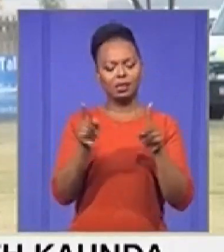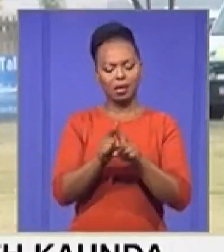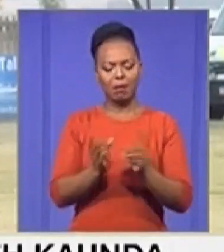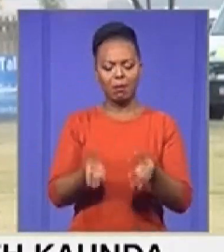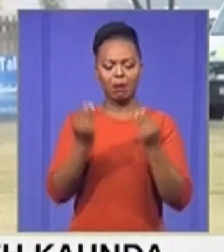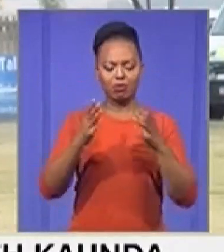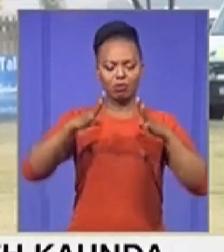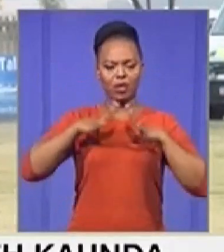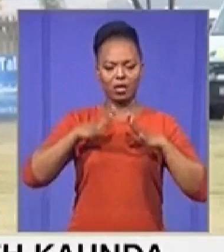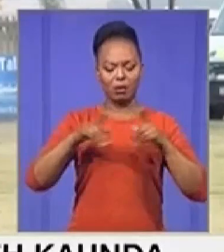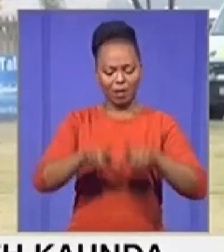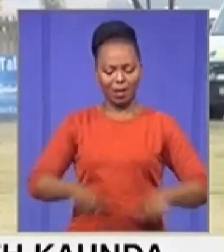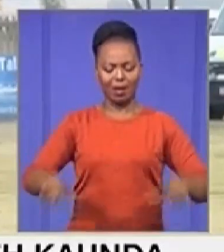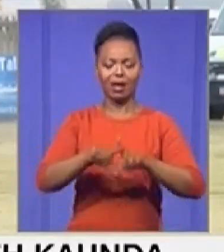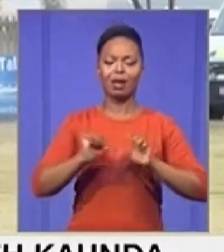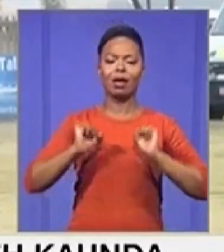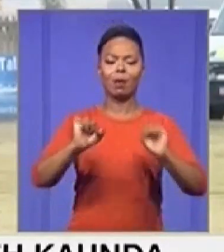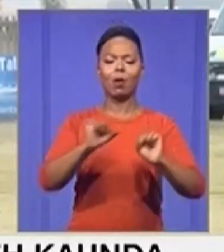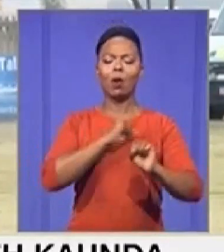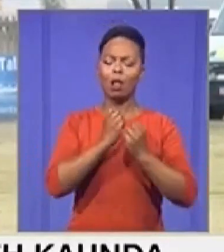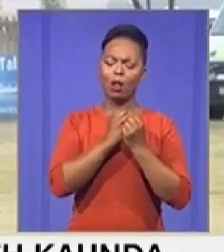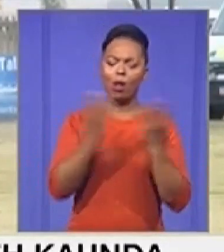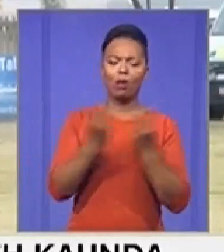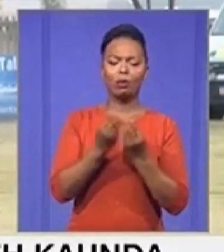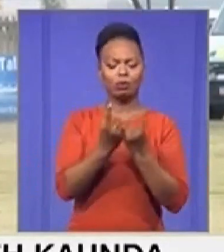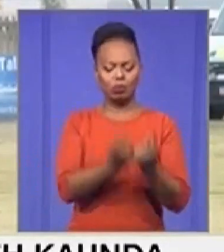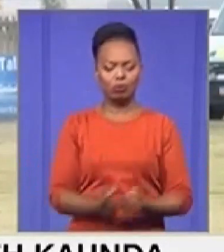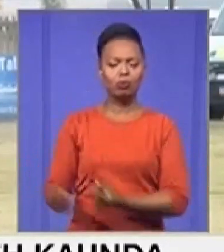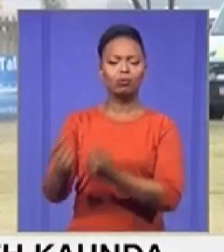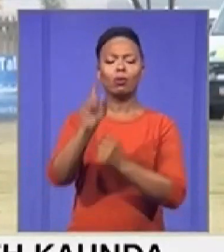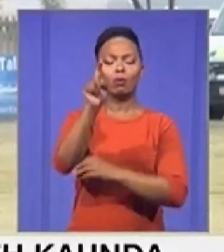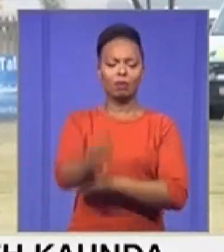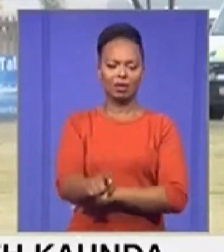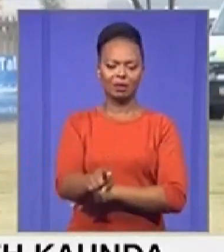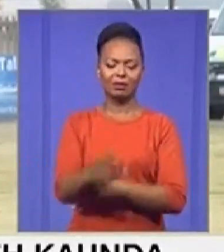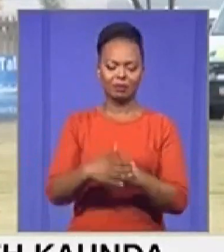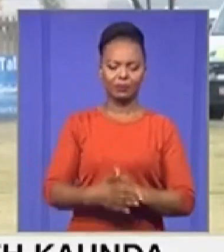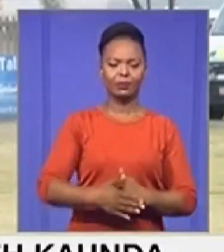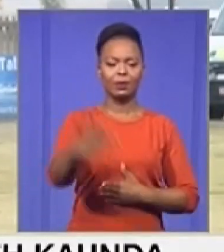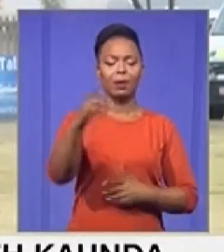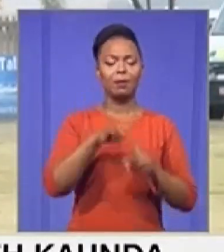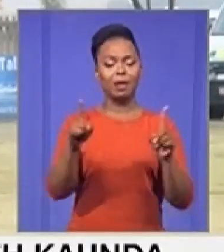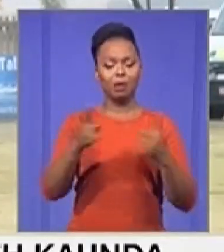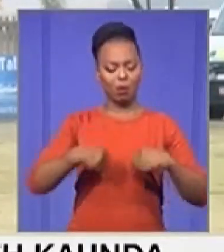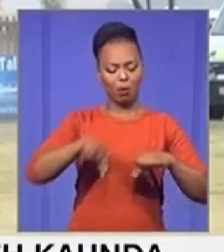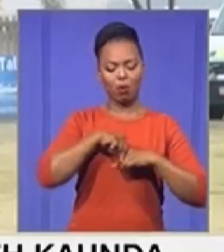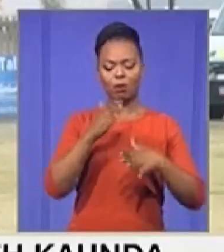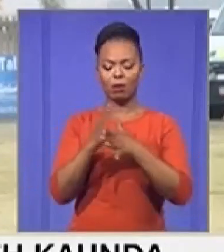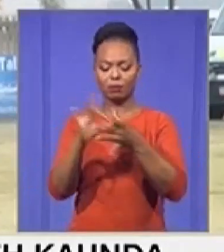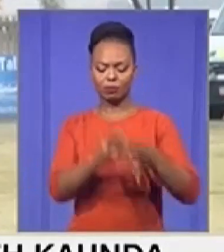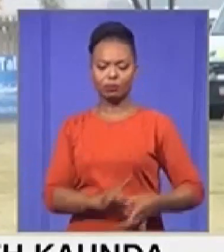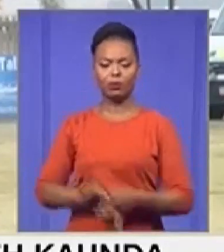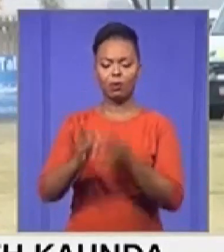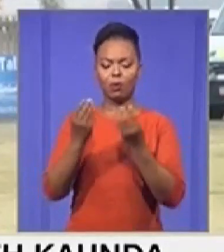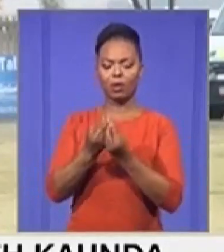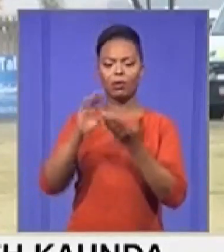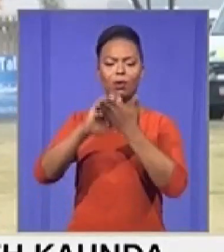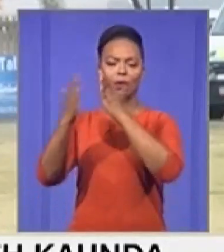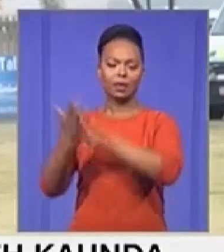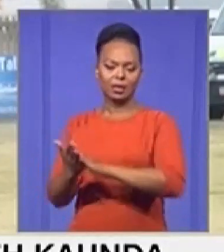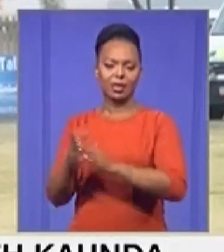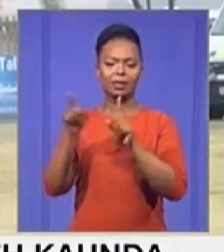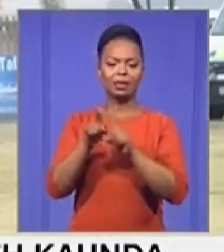mo lehatsheng la bona ka gone re santsane go rena le go gontsi gore ka go dirang re tshwaragane le batho gore ba kgone gore ba ba kgone